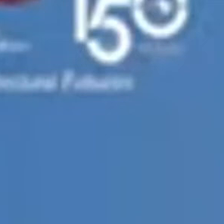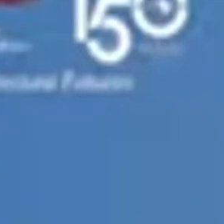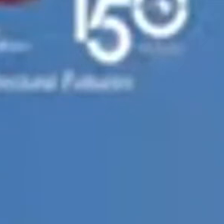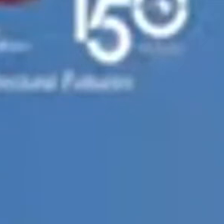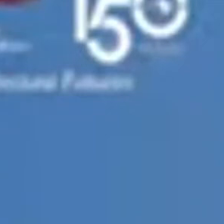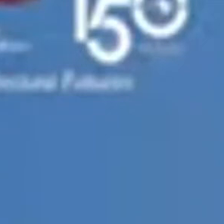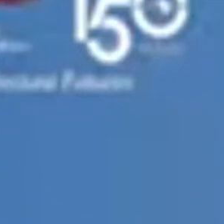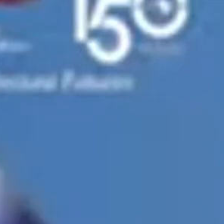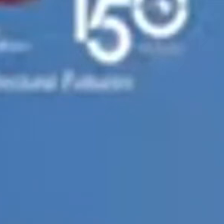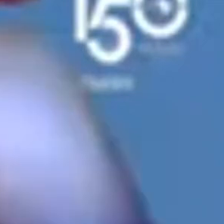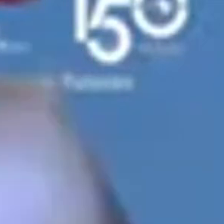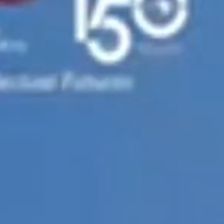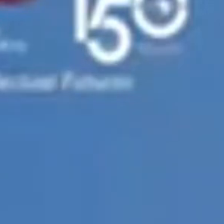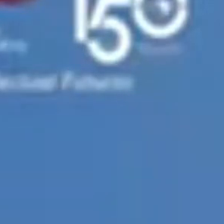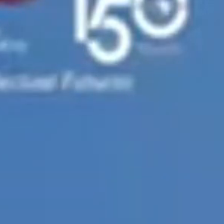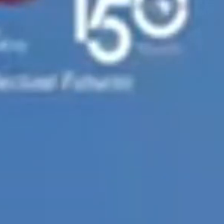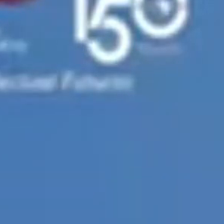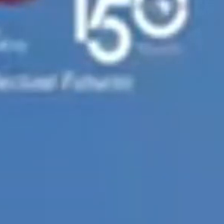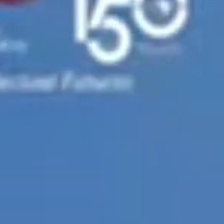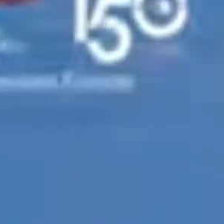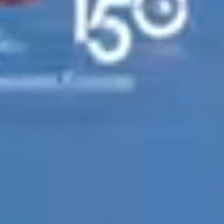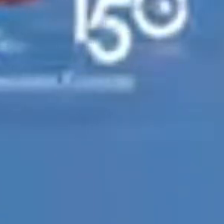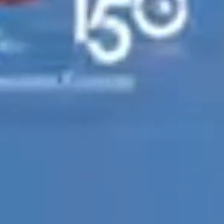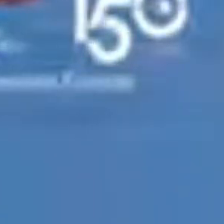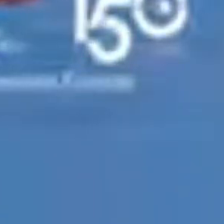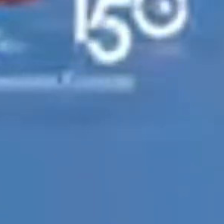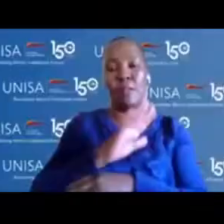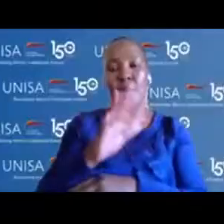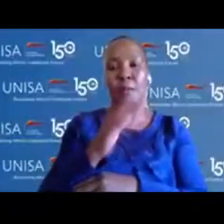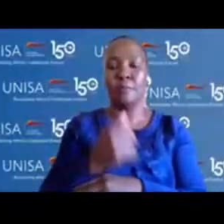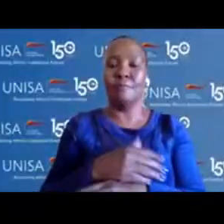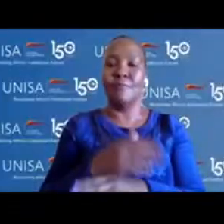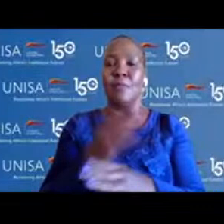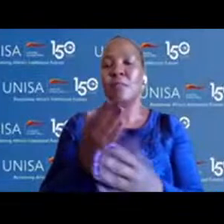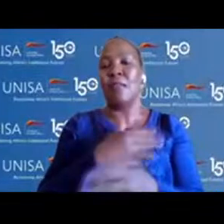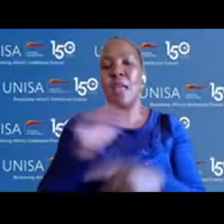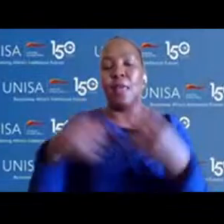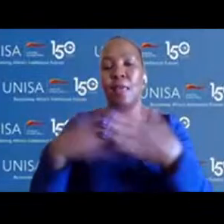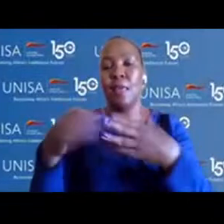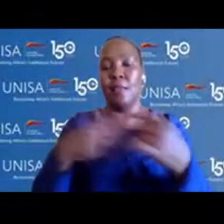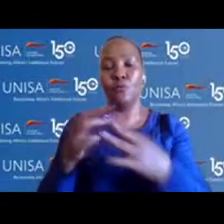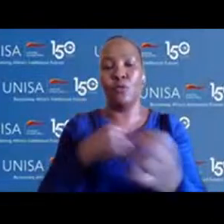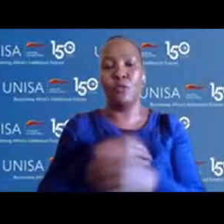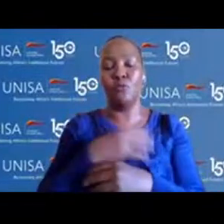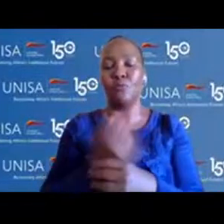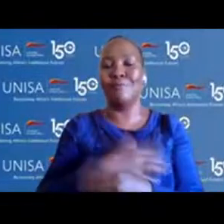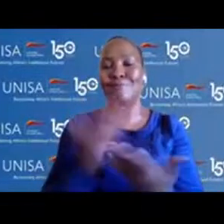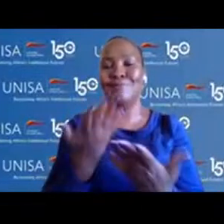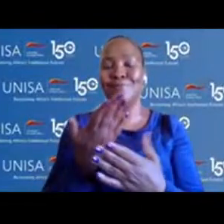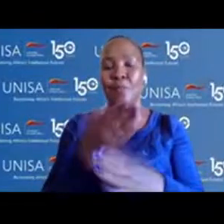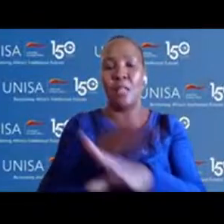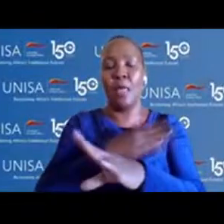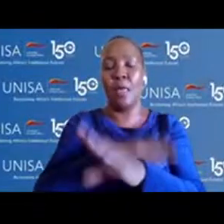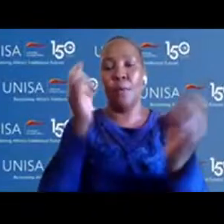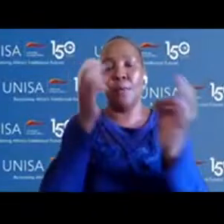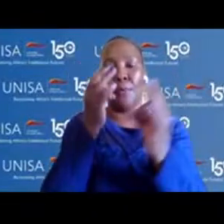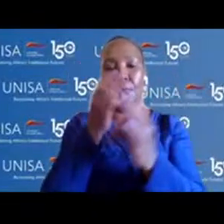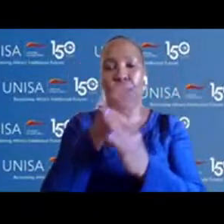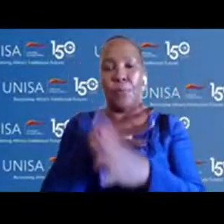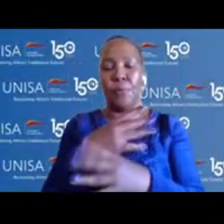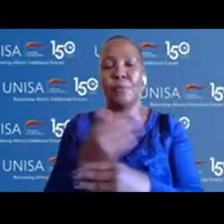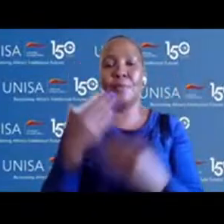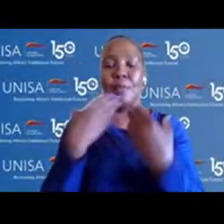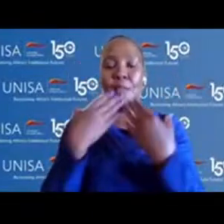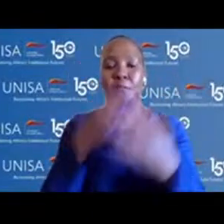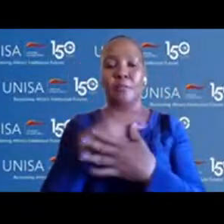exams is inclusive and we do not disadvantage any students? Pinchas, welcome. Thank you very much for once again providing this key information